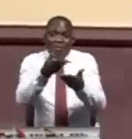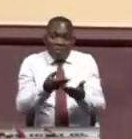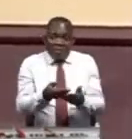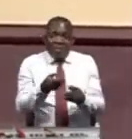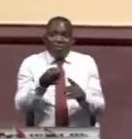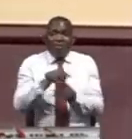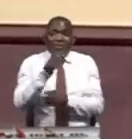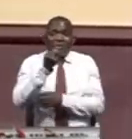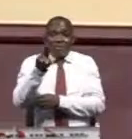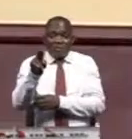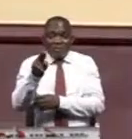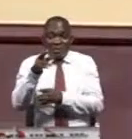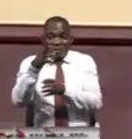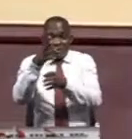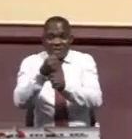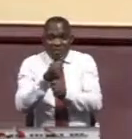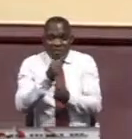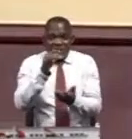Region.